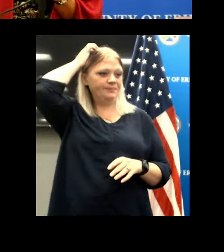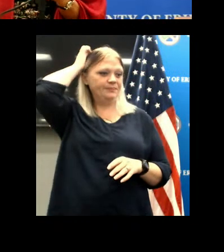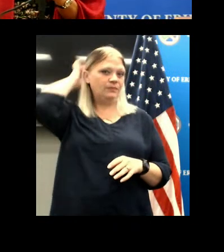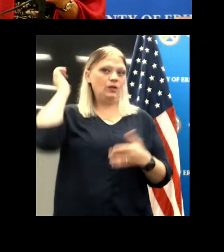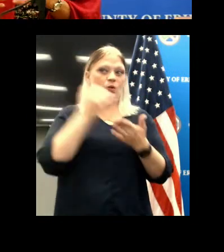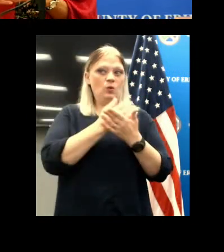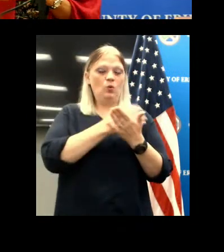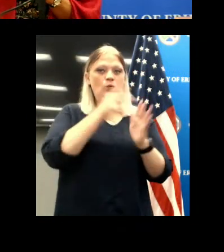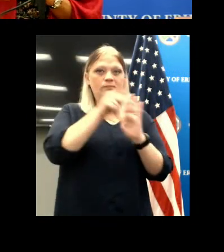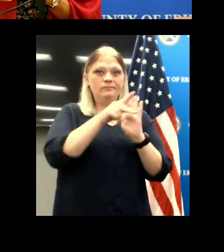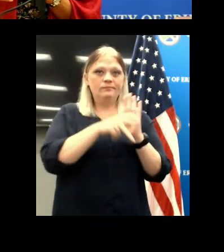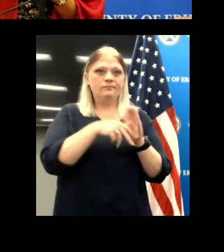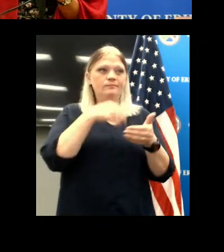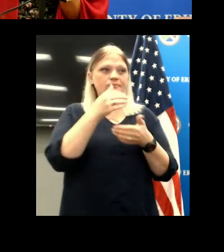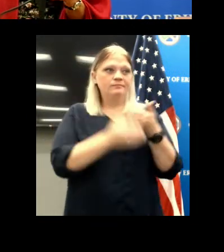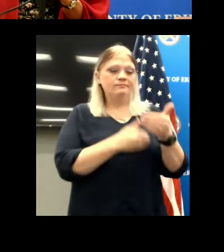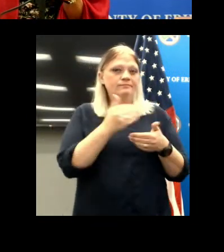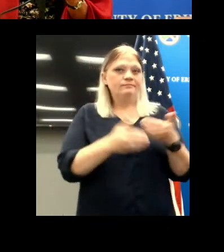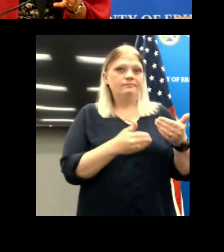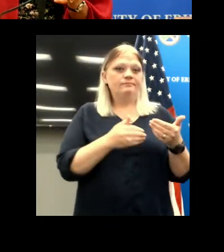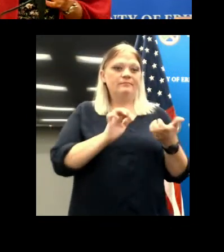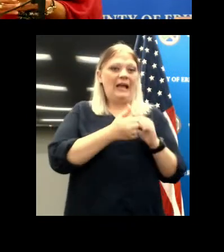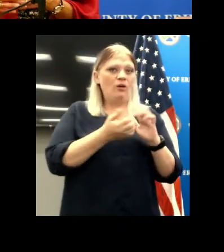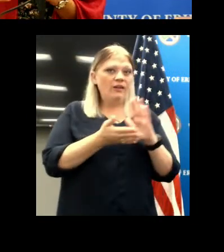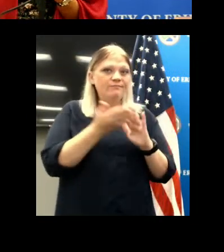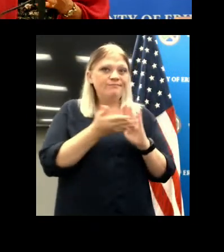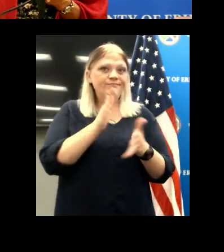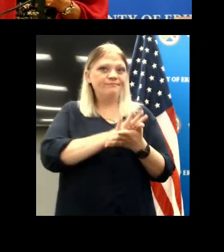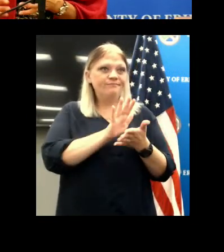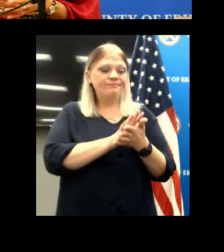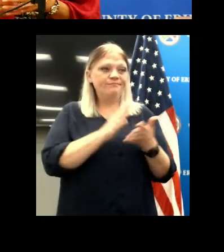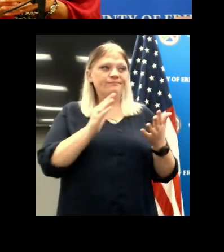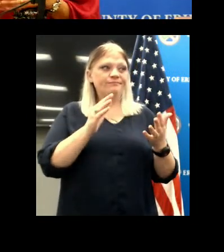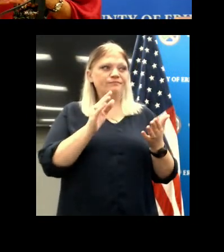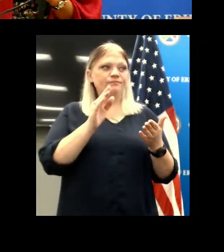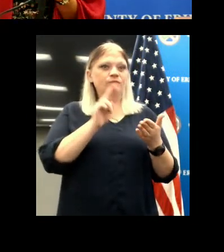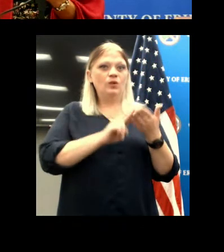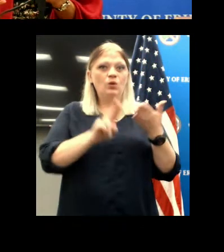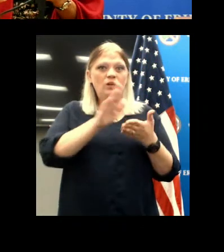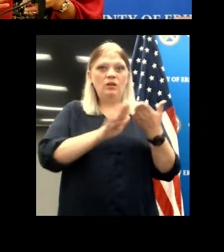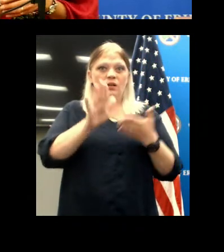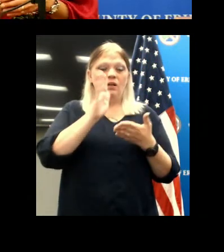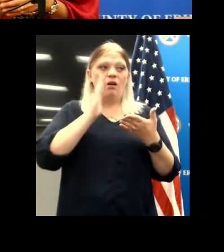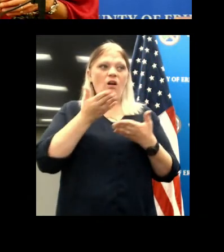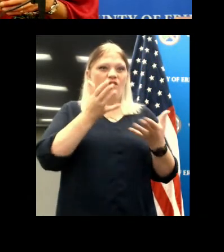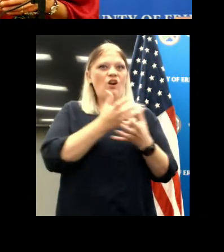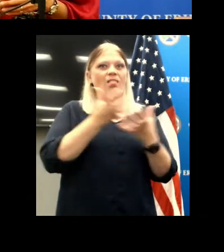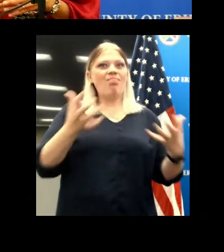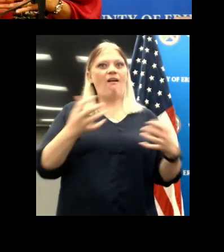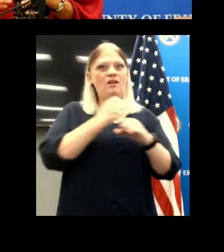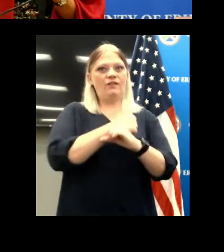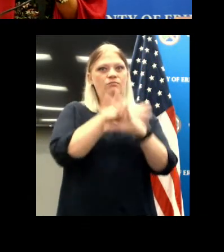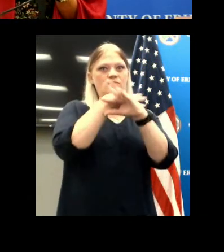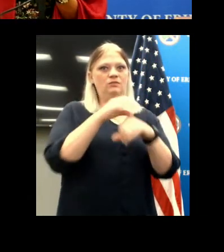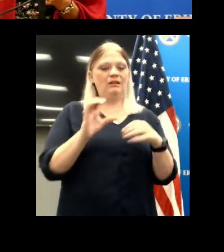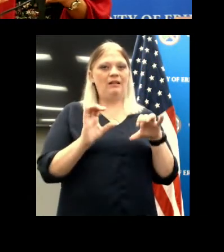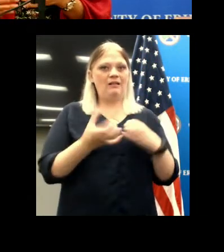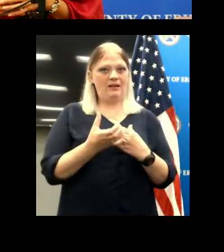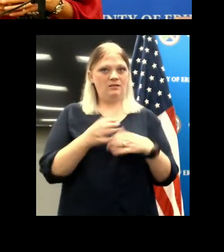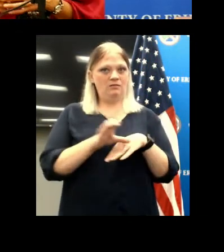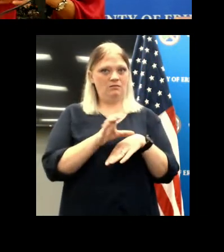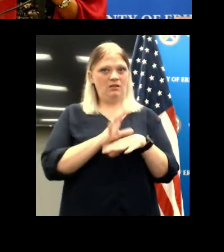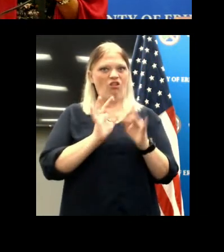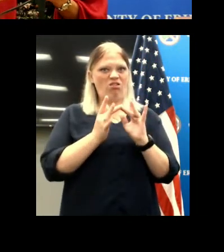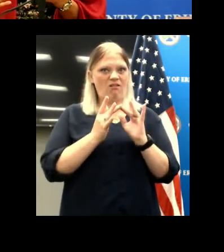procedures, new policies, new the way they run the classrooms. Higher eds are going to be offering a lot of virtual classes. They're